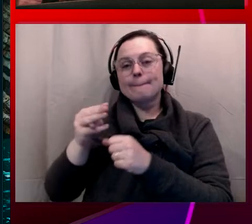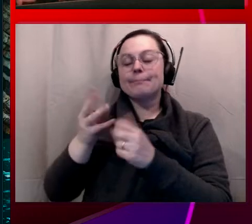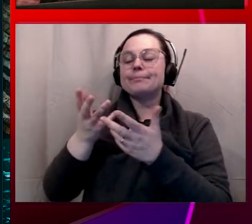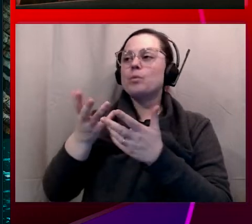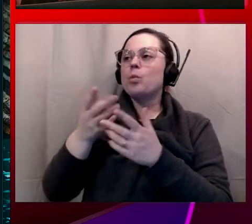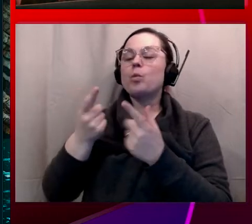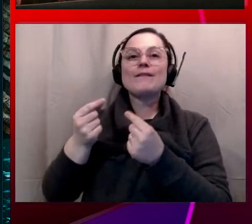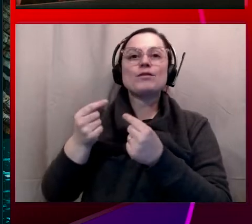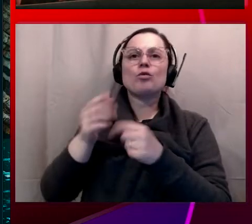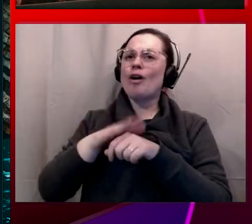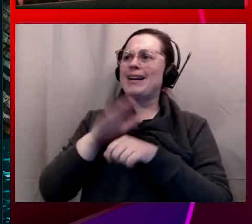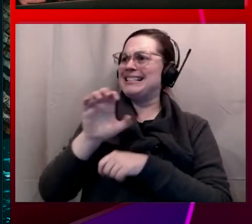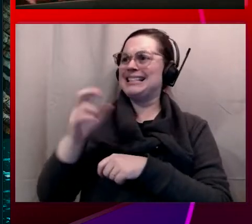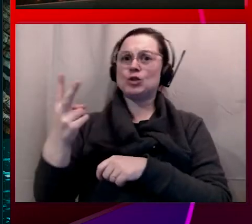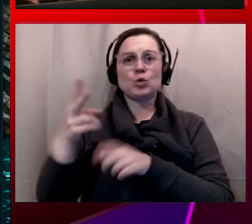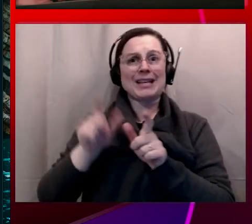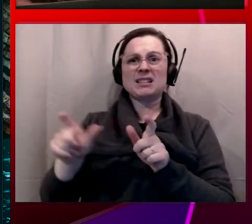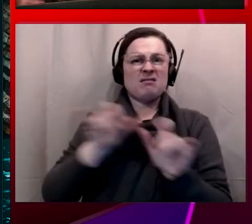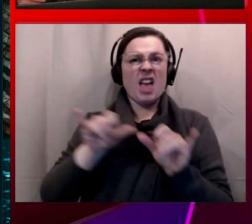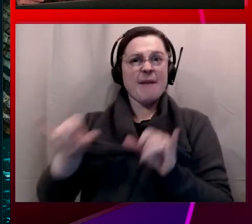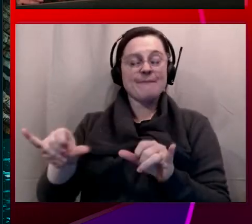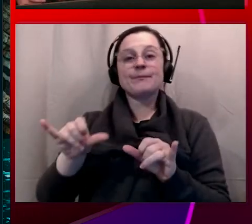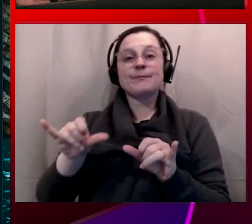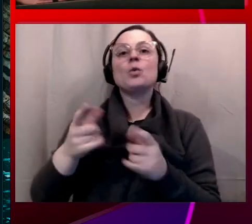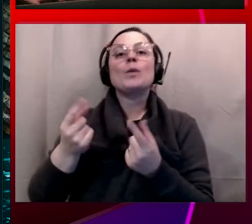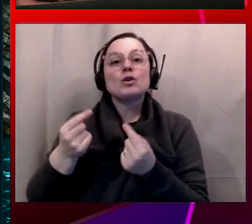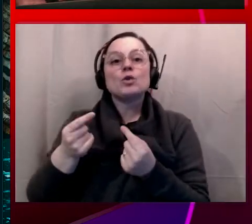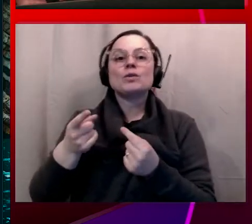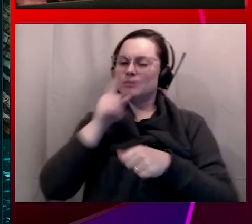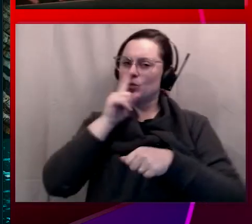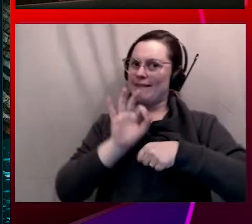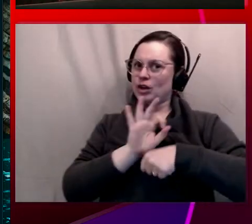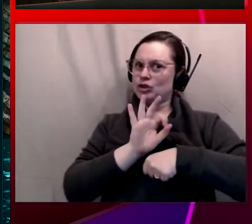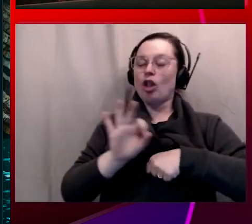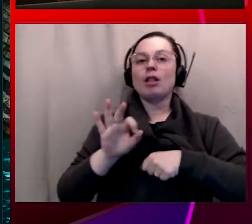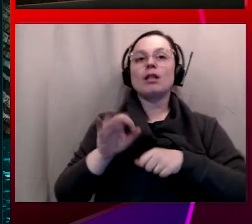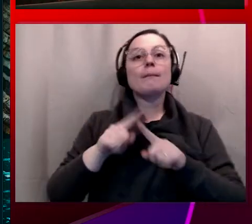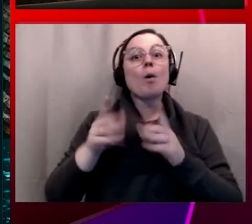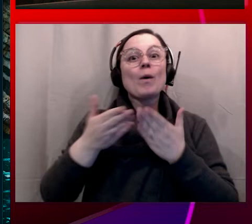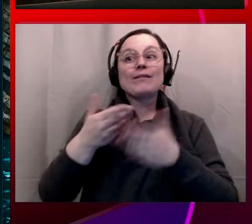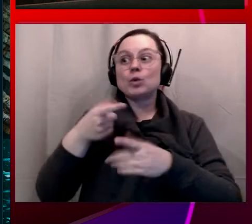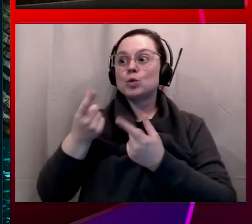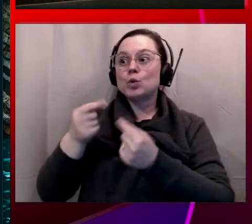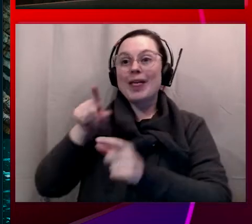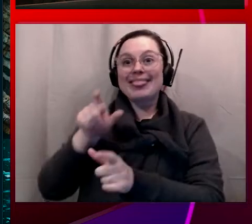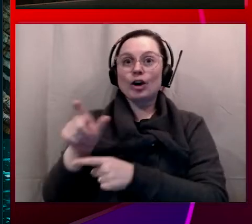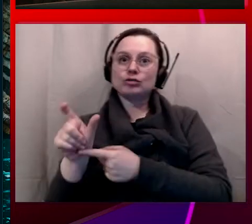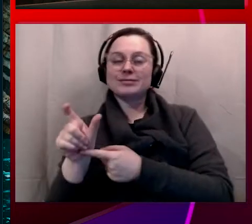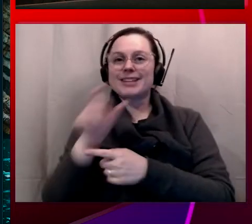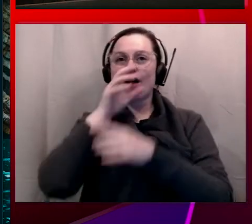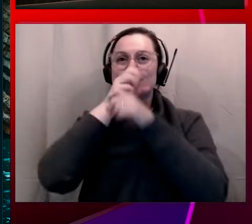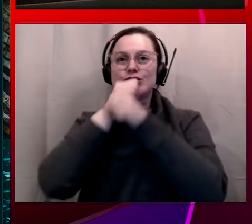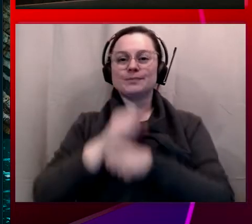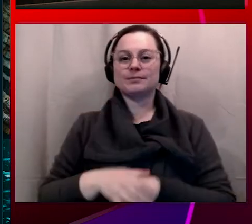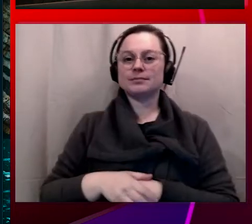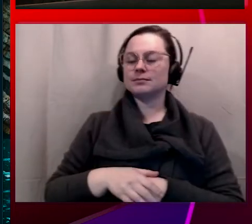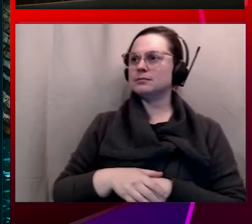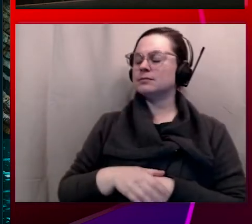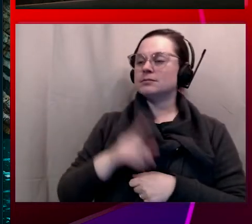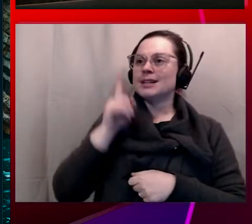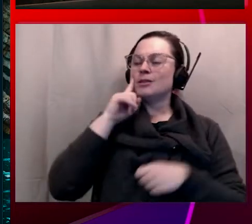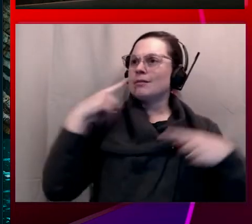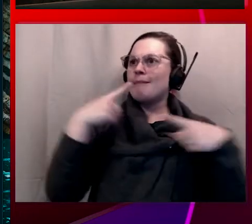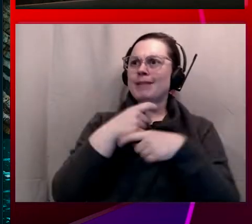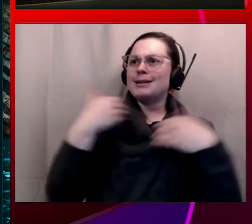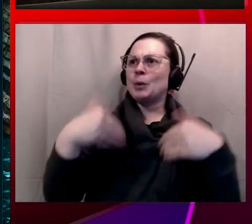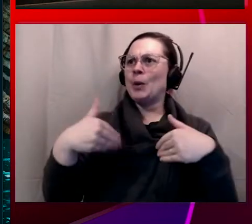an EC2 instance, right? So it's very functional, but anything you do within that VM remains confidential. That sounds super complex. Do I have to